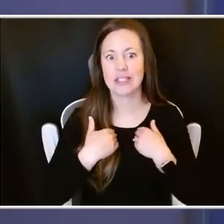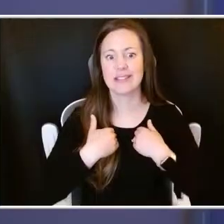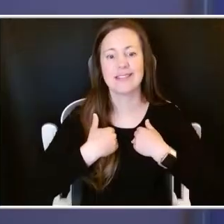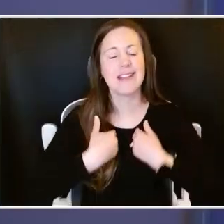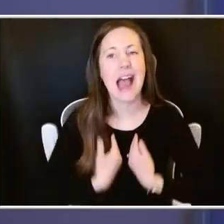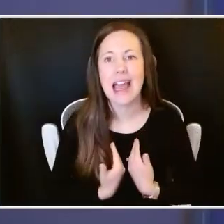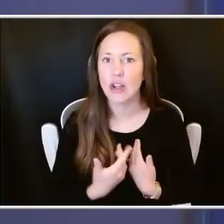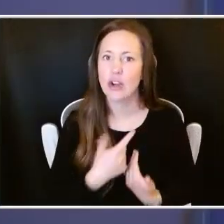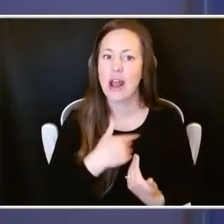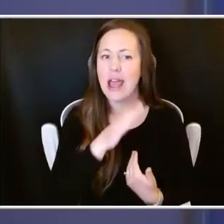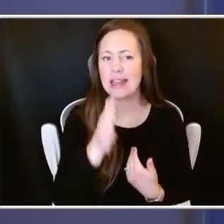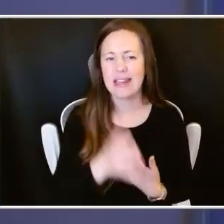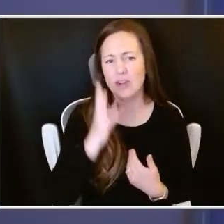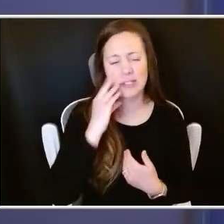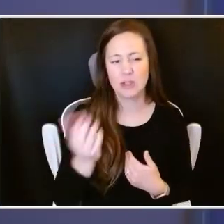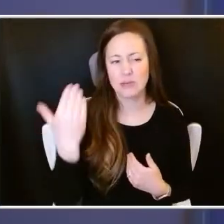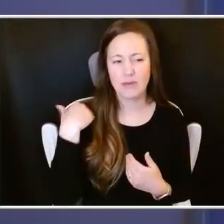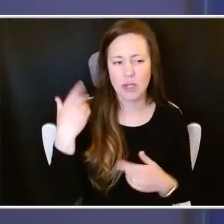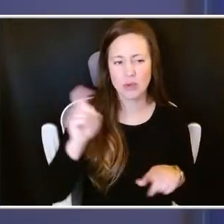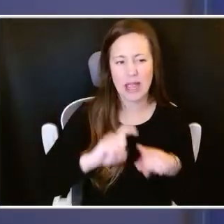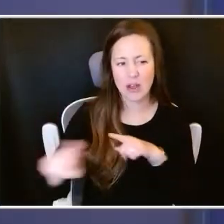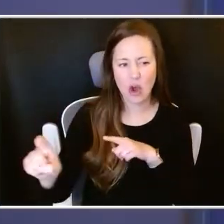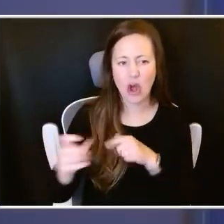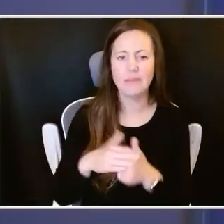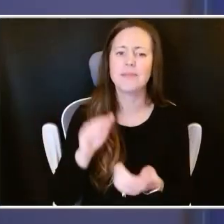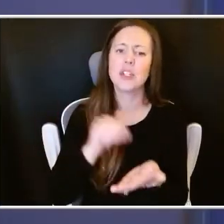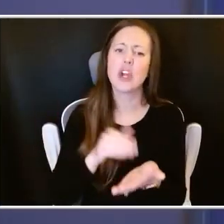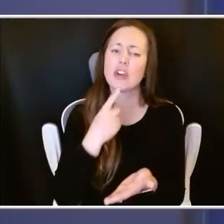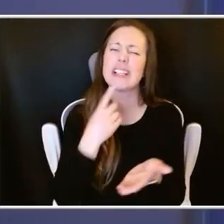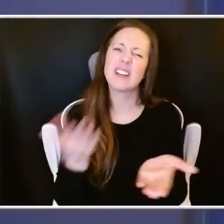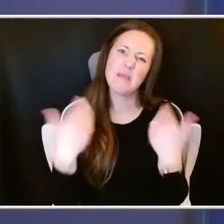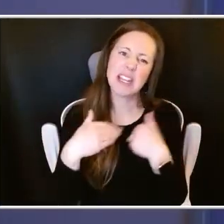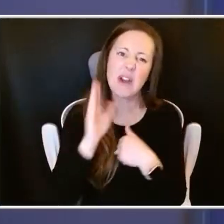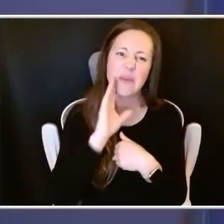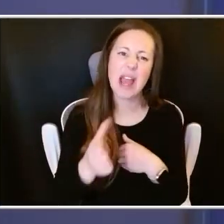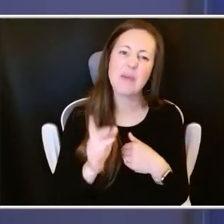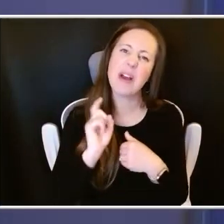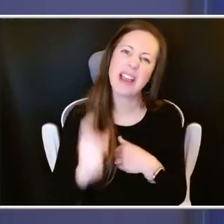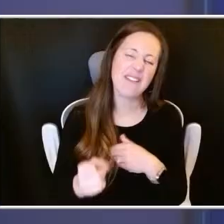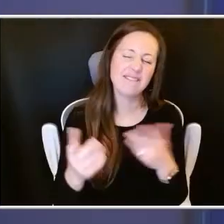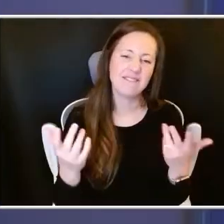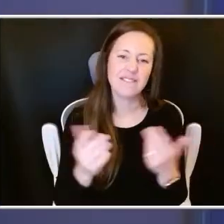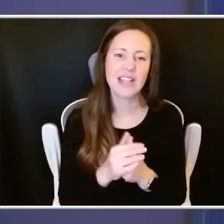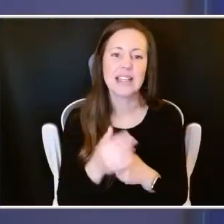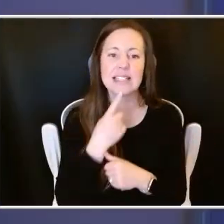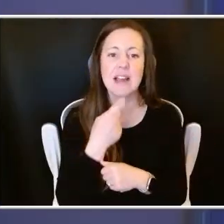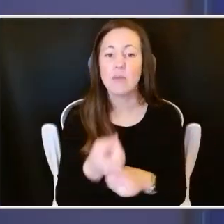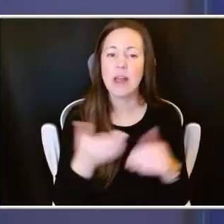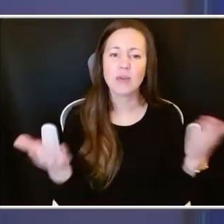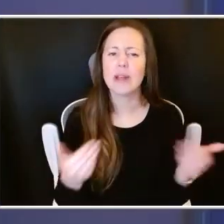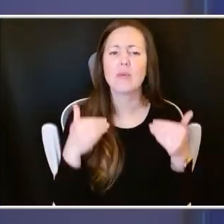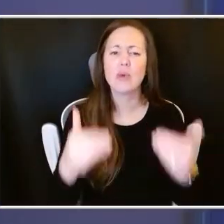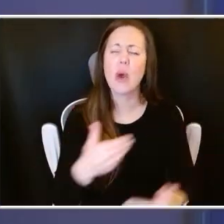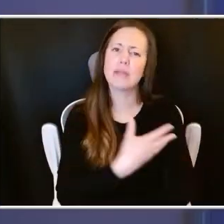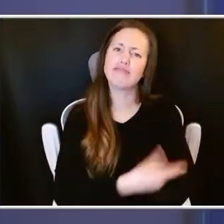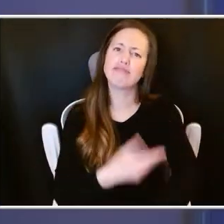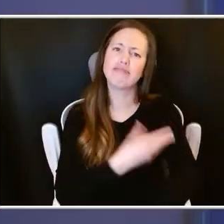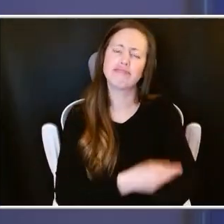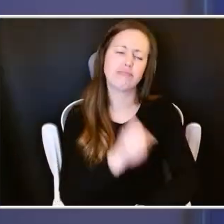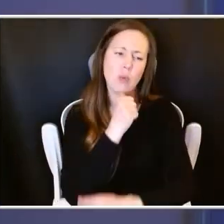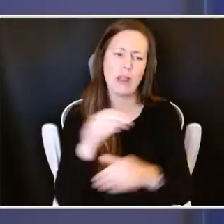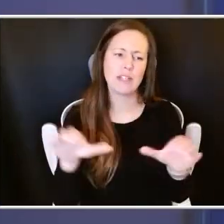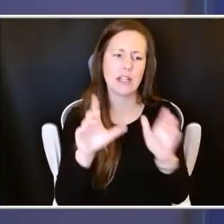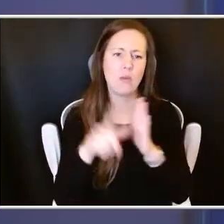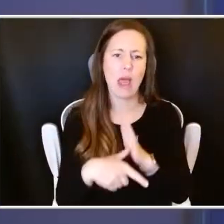So I called. He said, well, run down. He said, I'll give you something. So he said, well, while you're here, let's do a blood panel. We haven't done one in a while, so no big